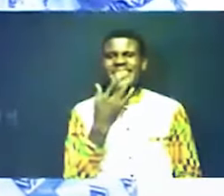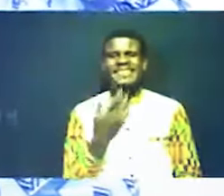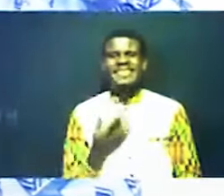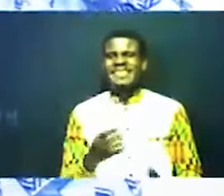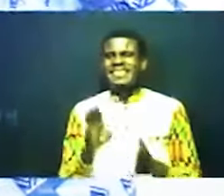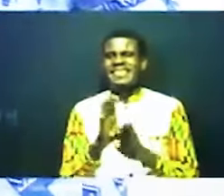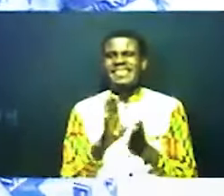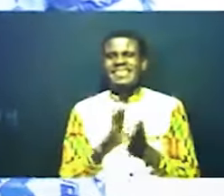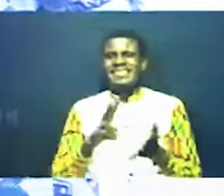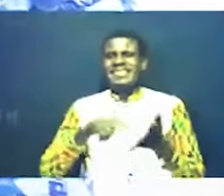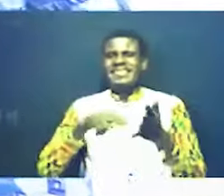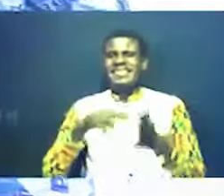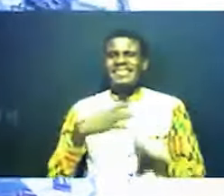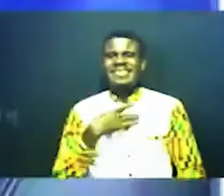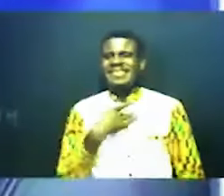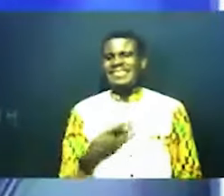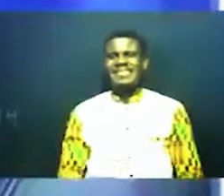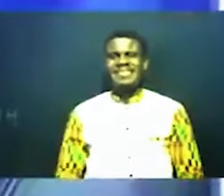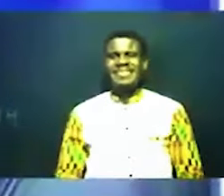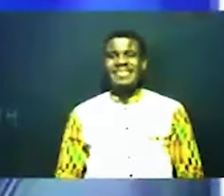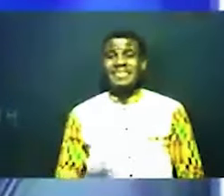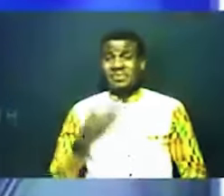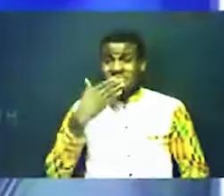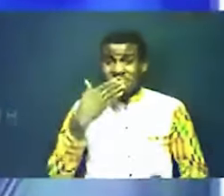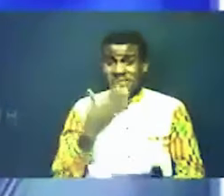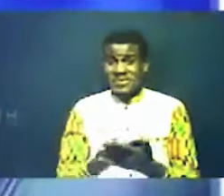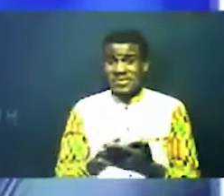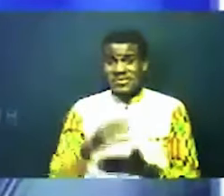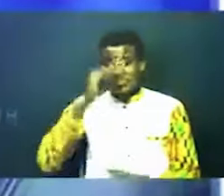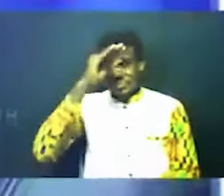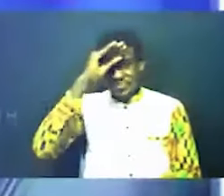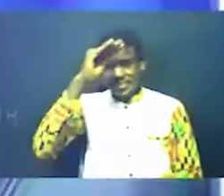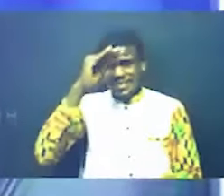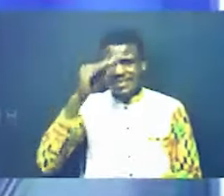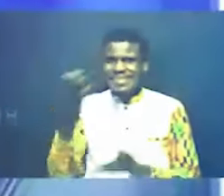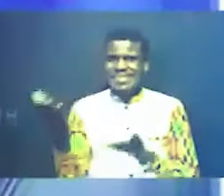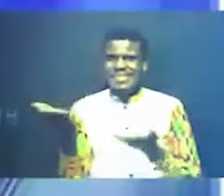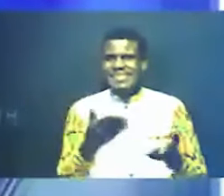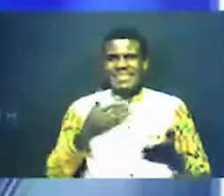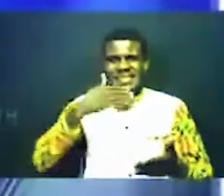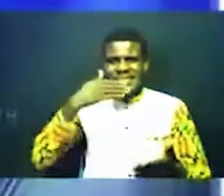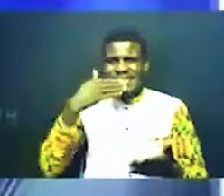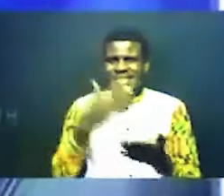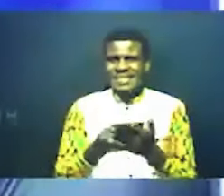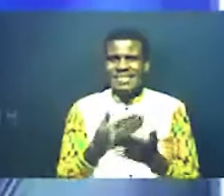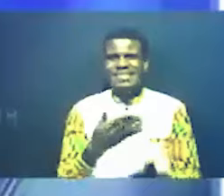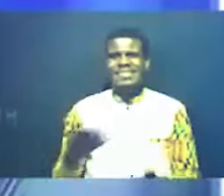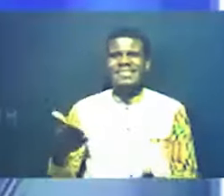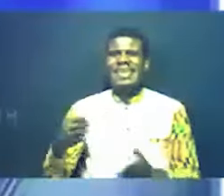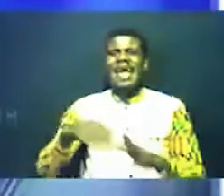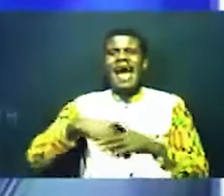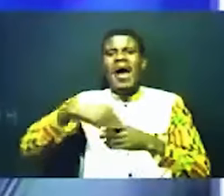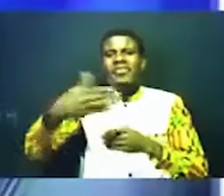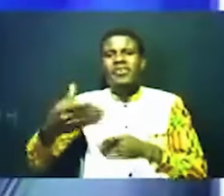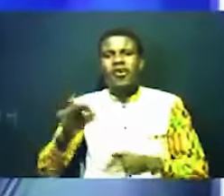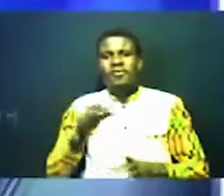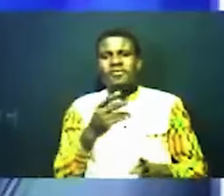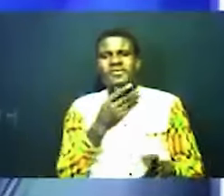scriptures. A good man brings good things out of the good stored up in him.